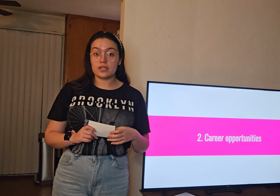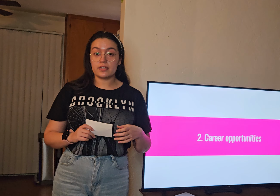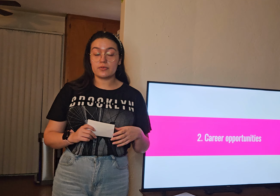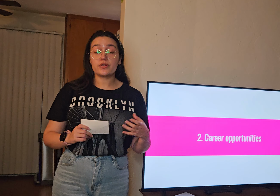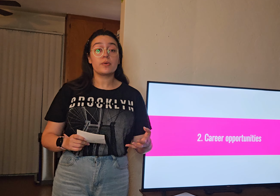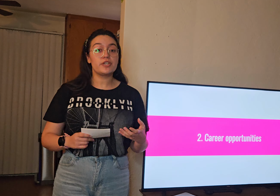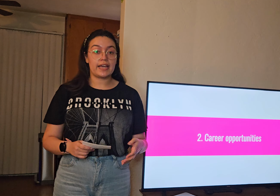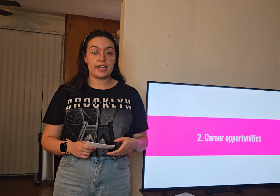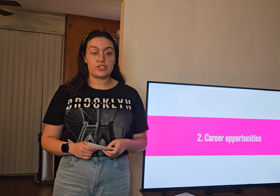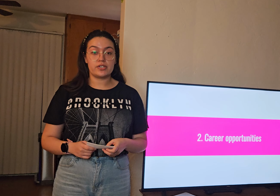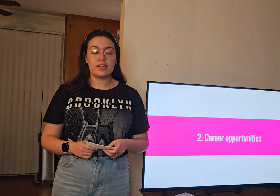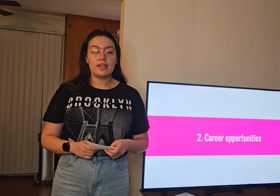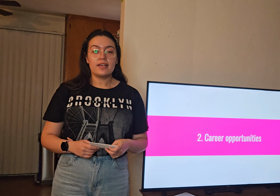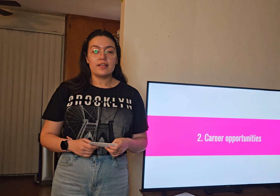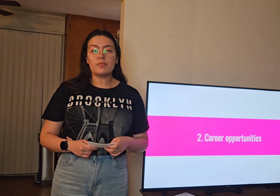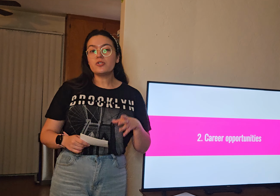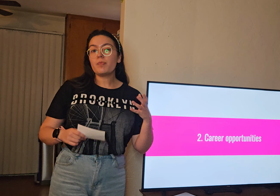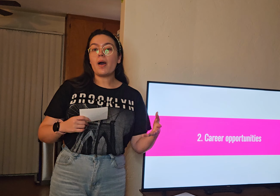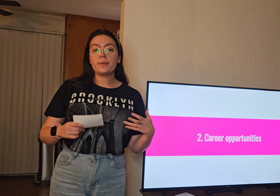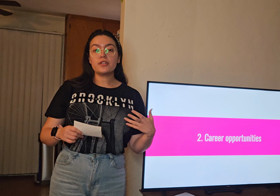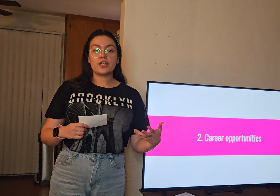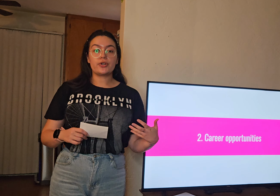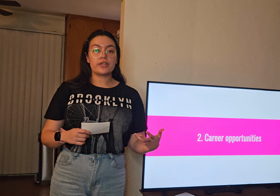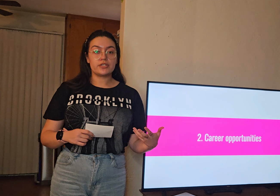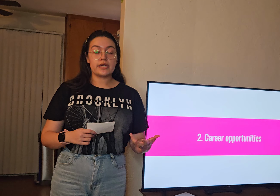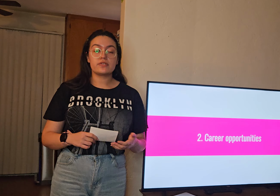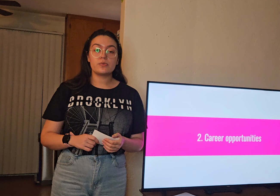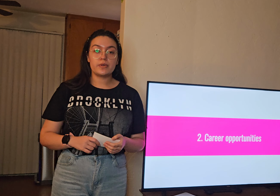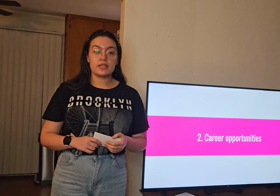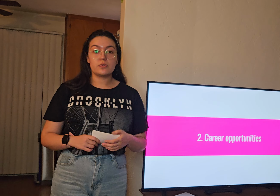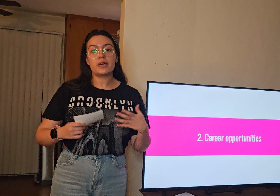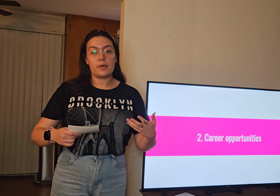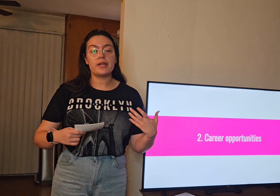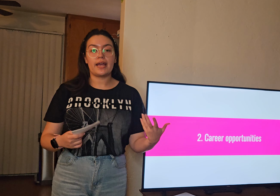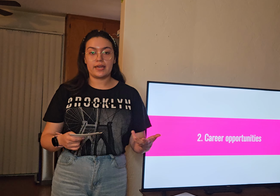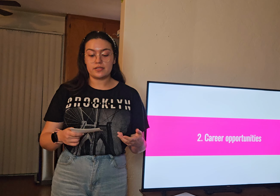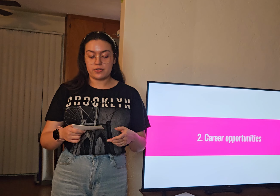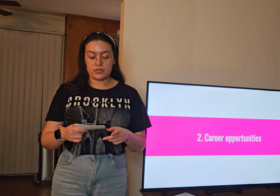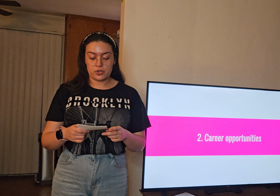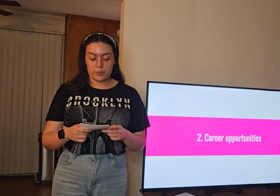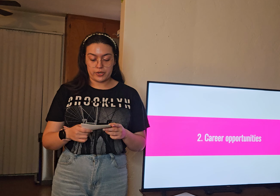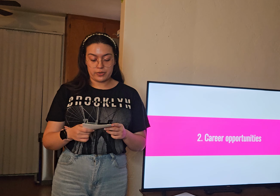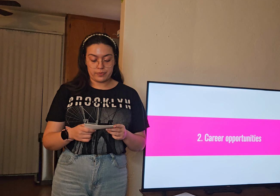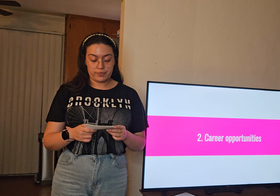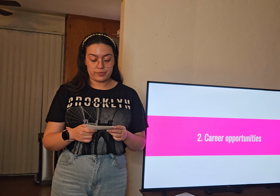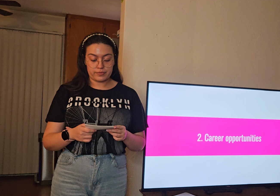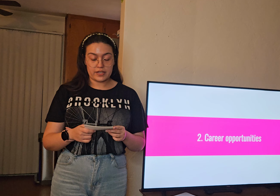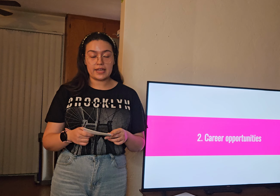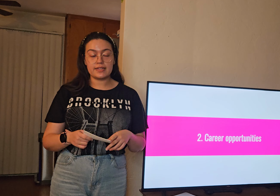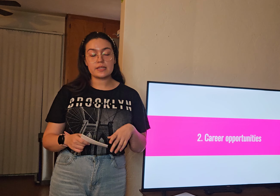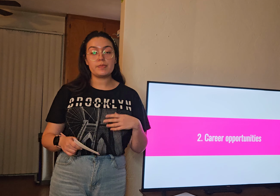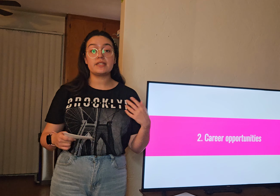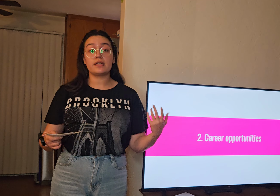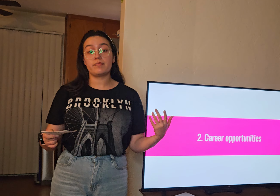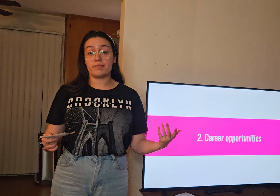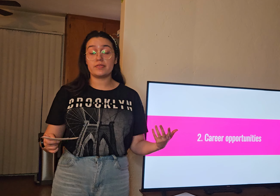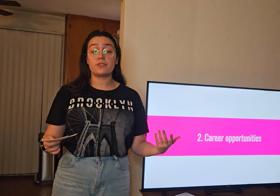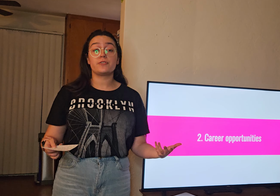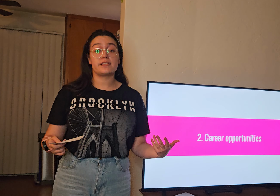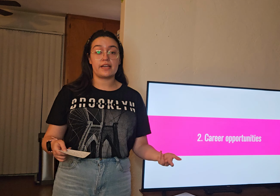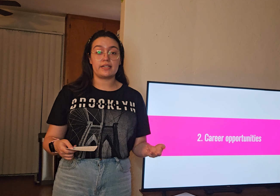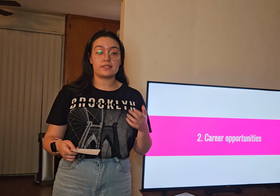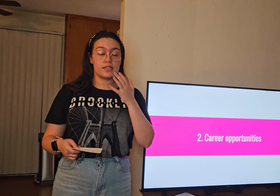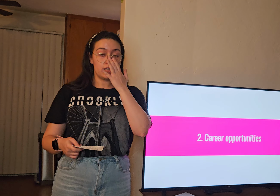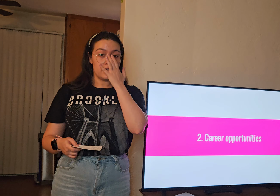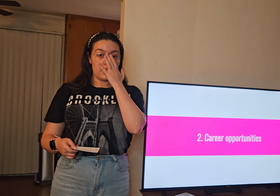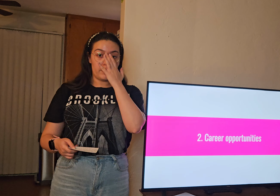to, with communication, the most popular career tends to be to become an ASL interpreter. And this can be done in